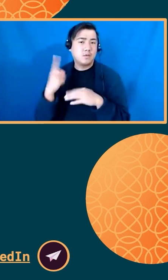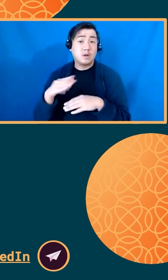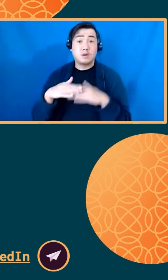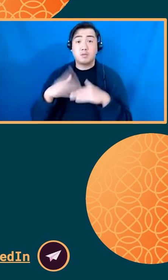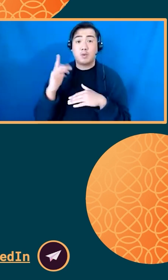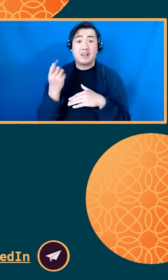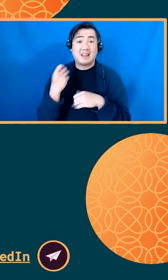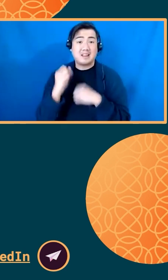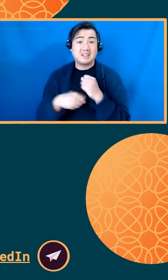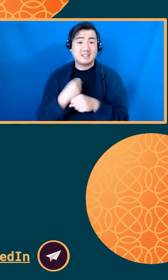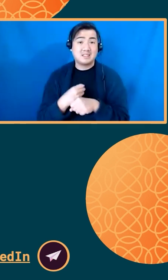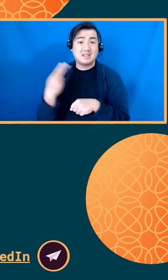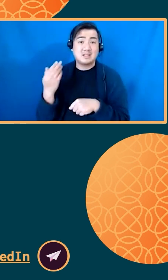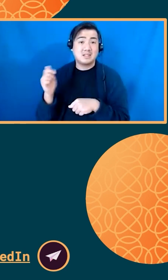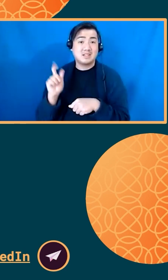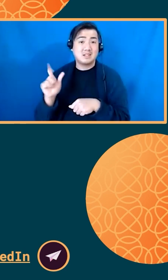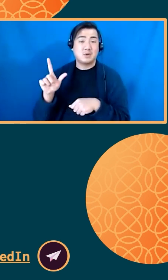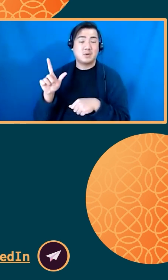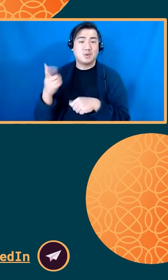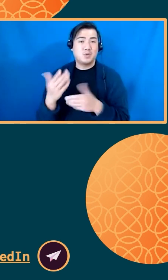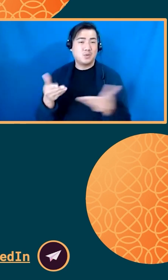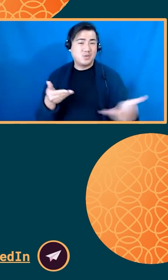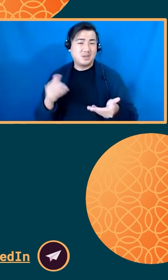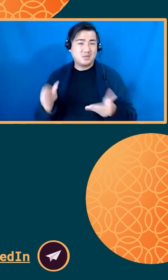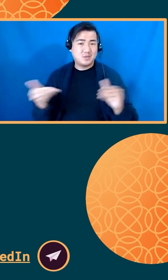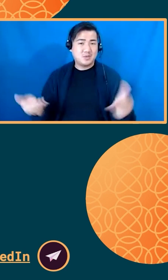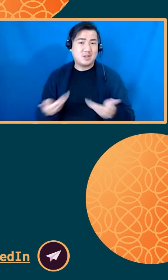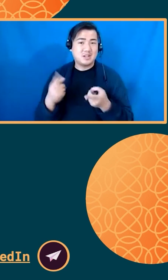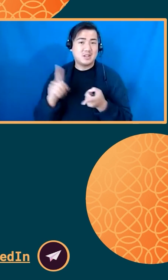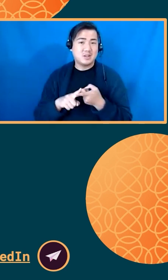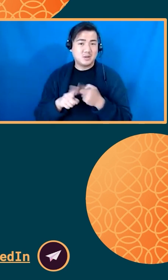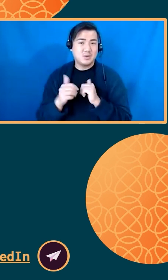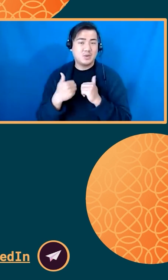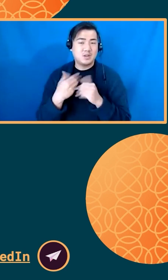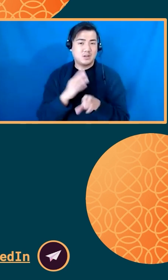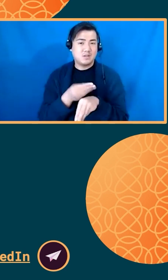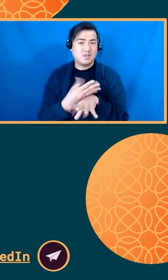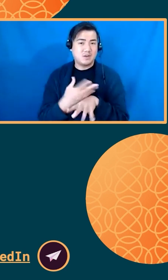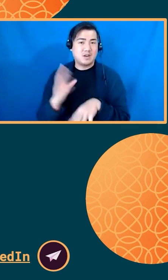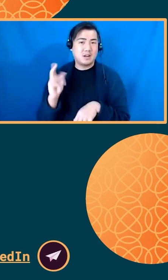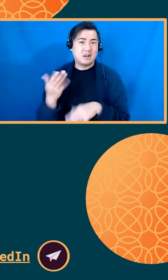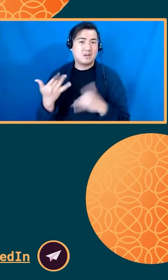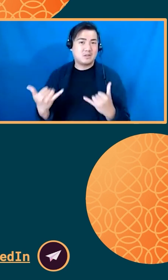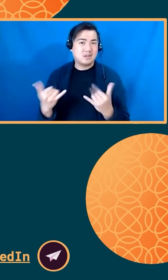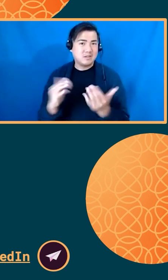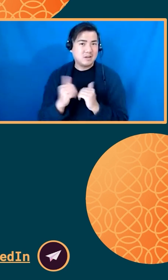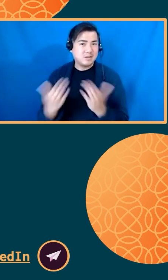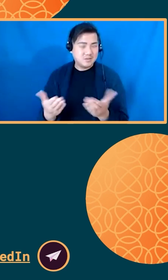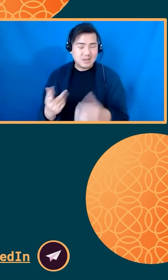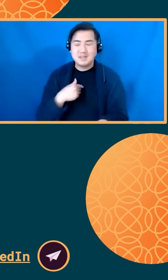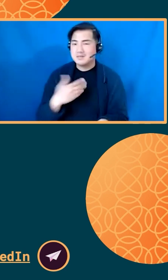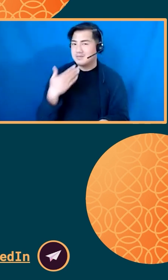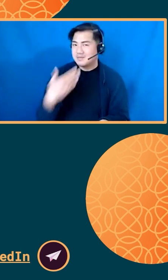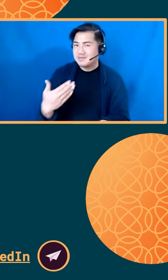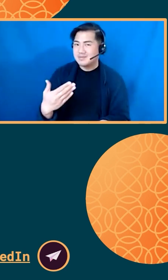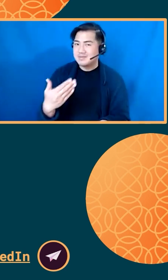years. Hazel, welcome, welcome, welcome to the virtual couch today. How are you? I'm well. Thank you for